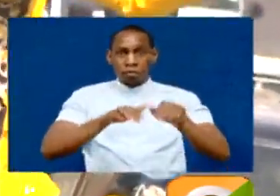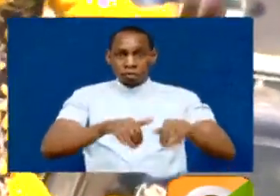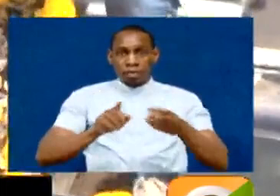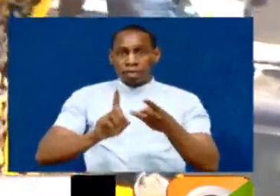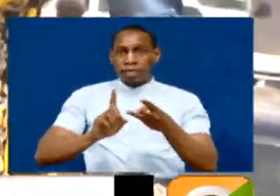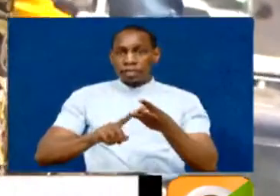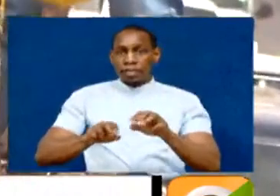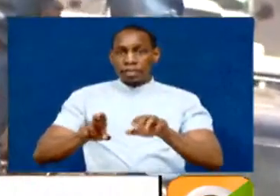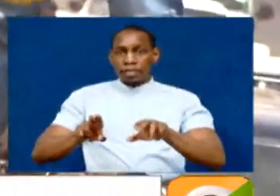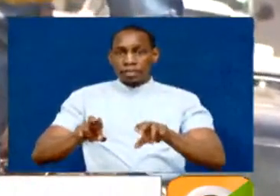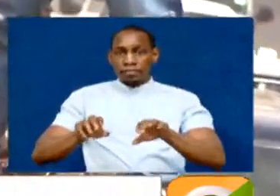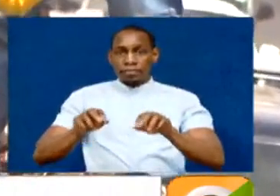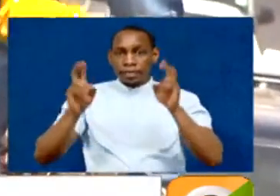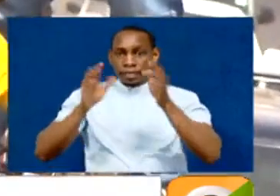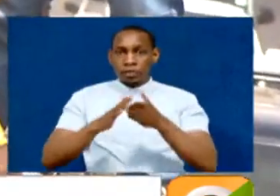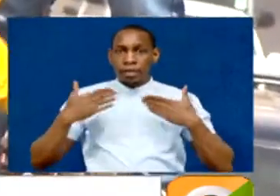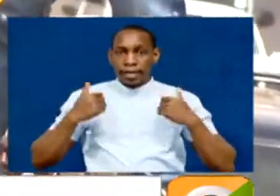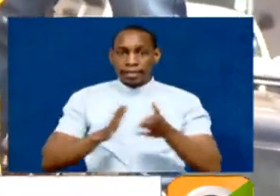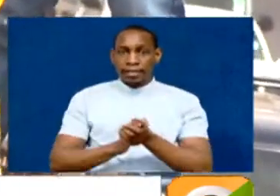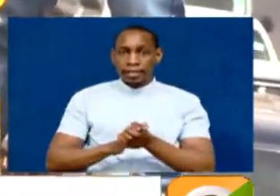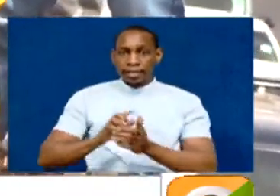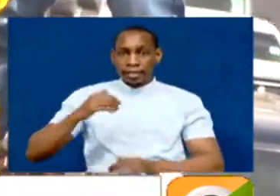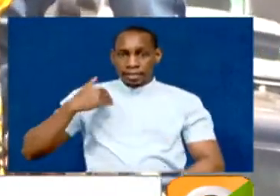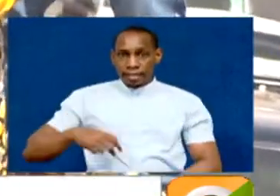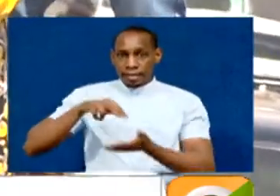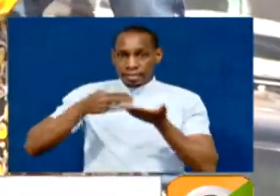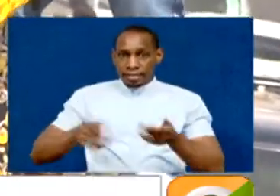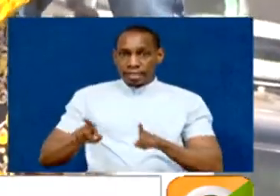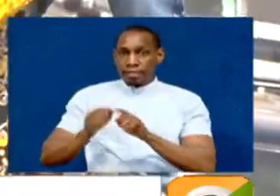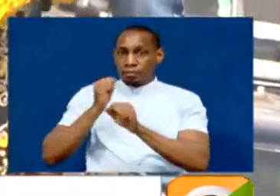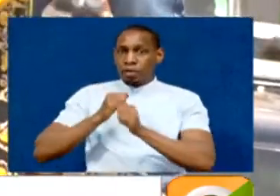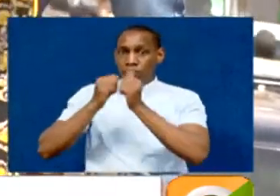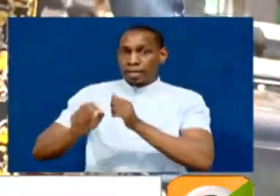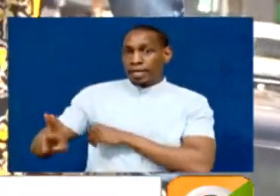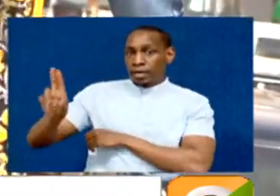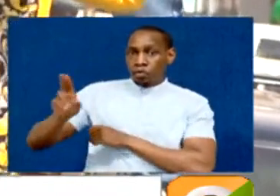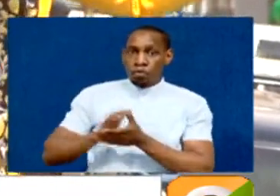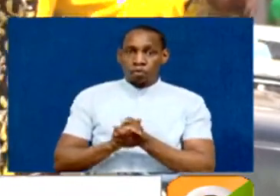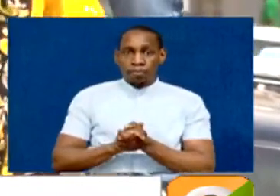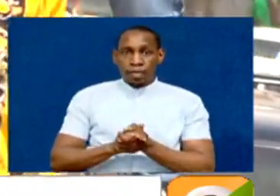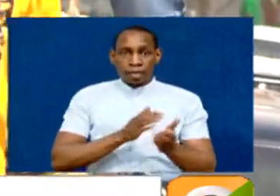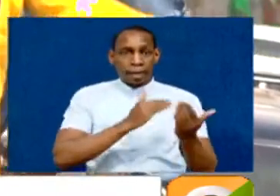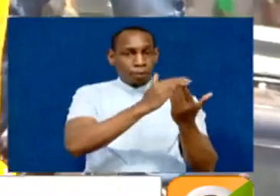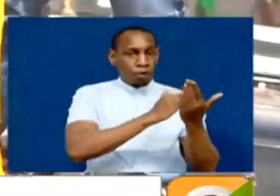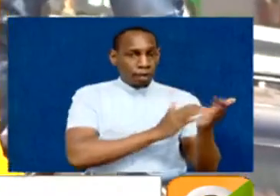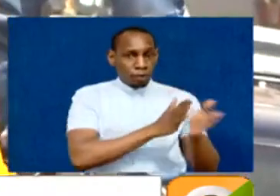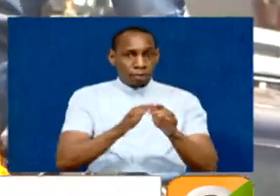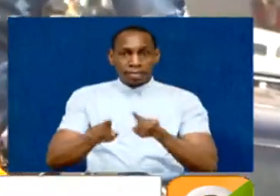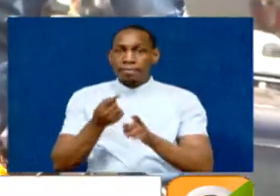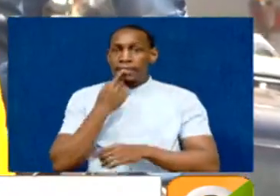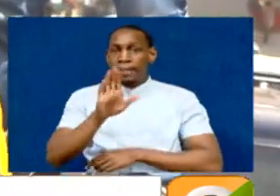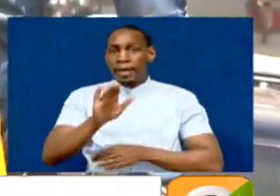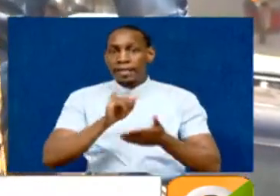na matibabu. Mimi nasimama hapa kama mtu niliyefanya kazi na Uhuru Kenyatta kupanga hiyo mpango,